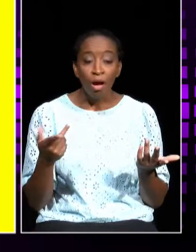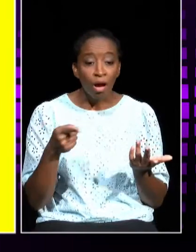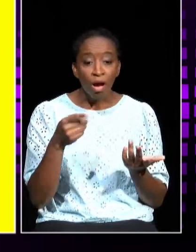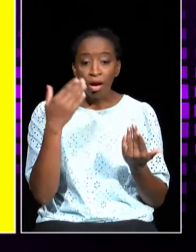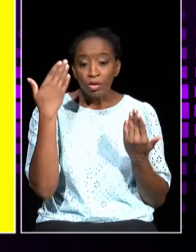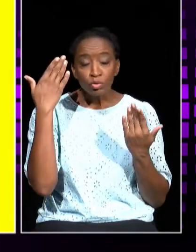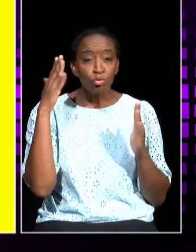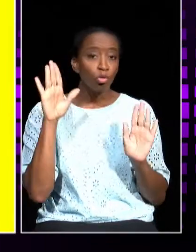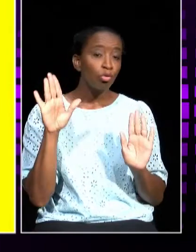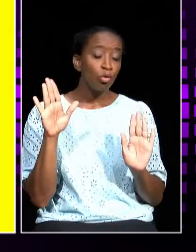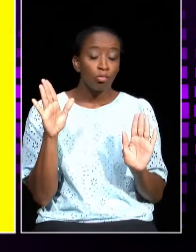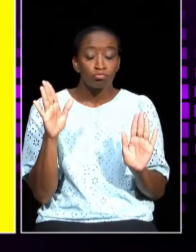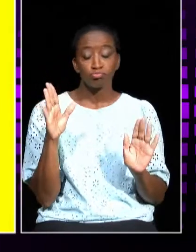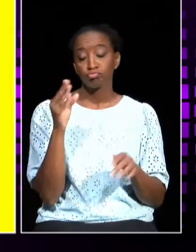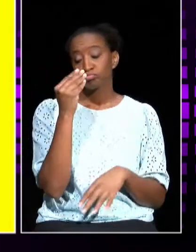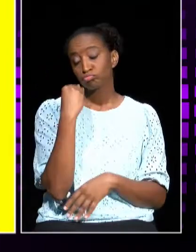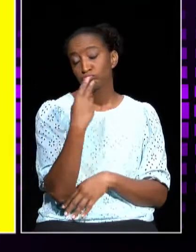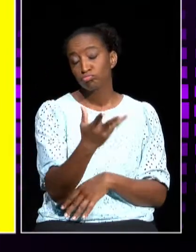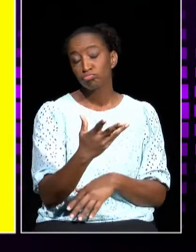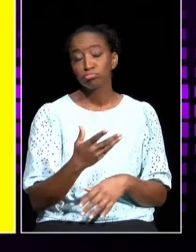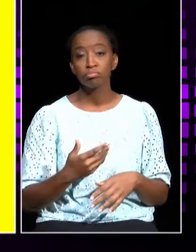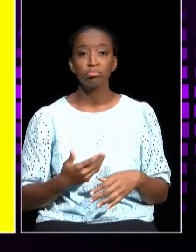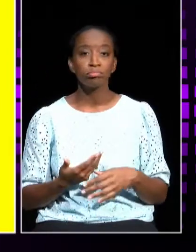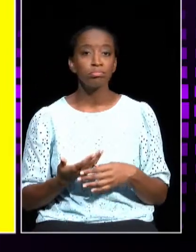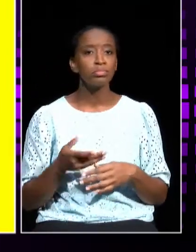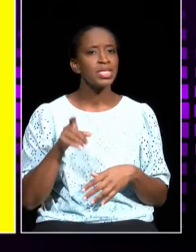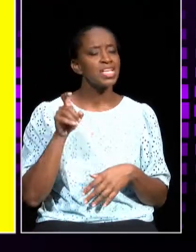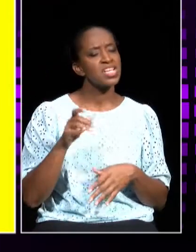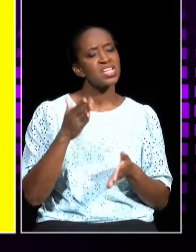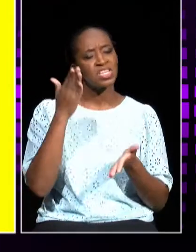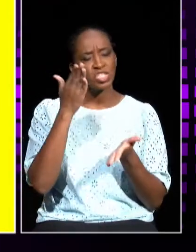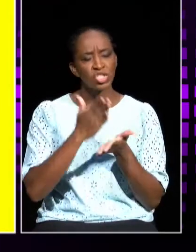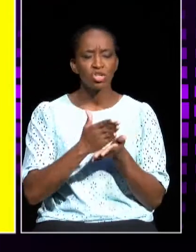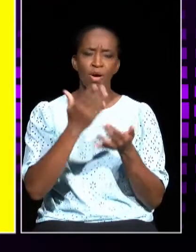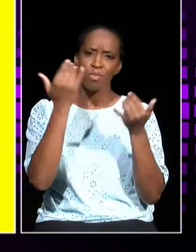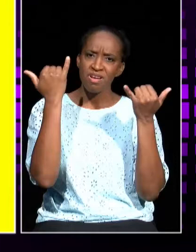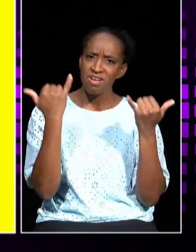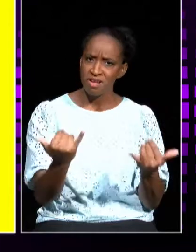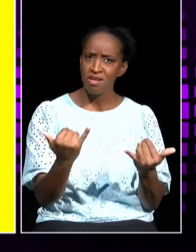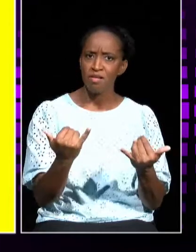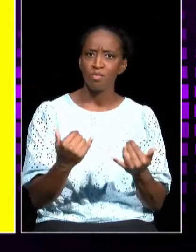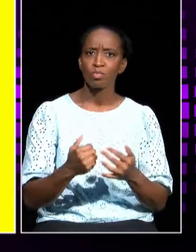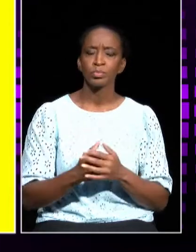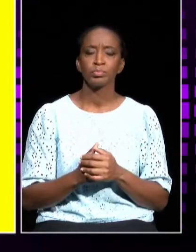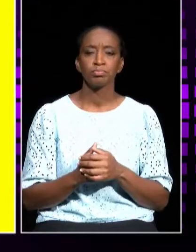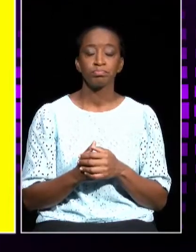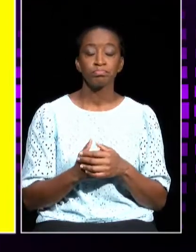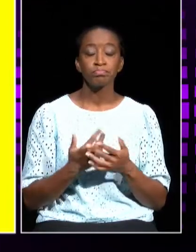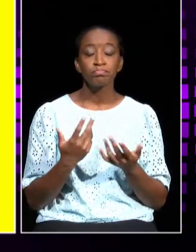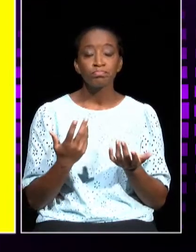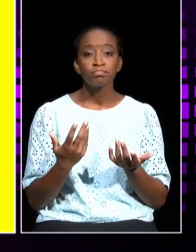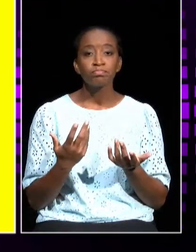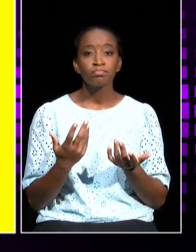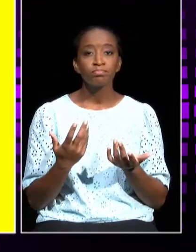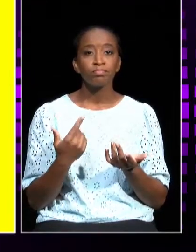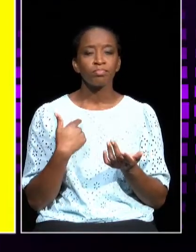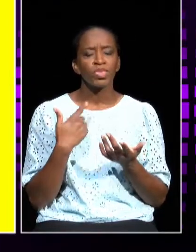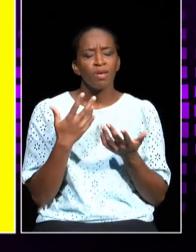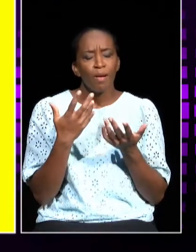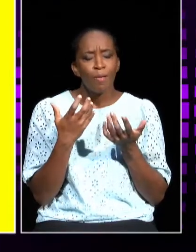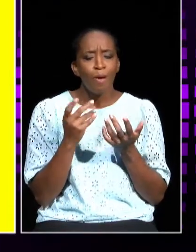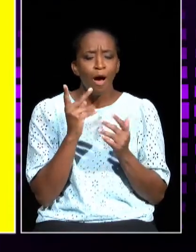care. So it needs to stop immediately. I would rather see people just